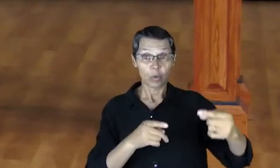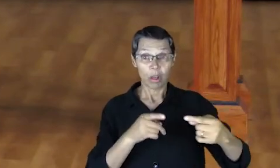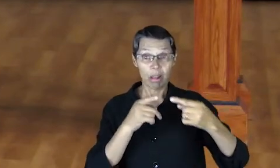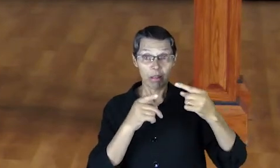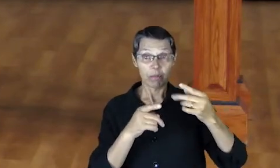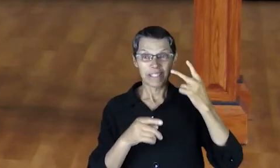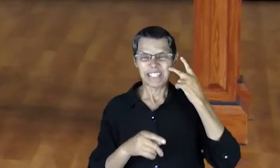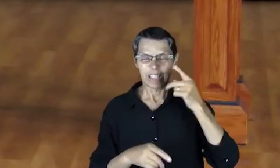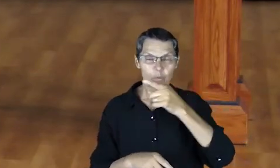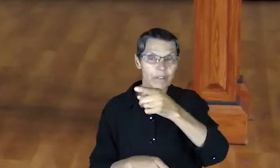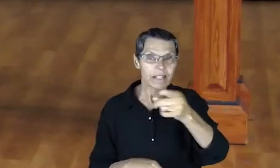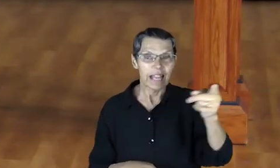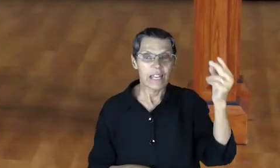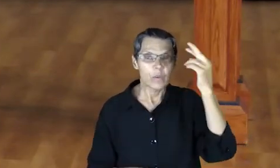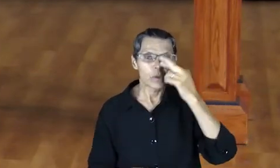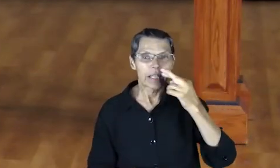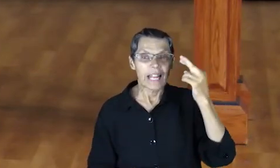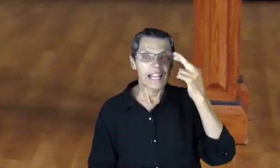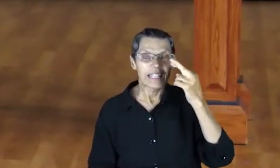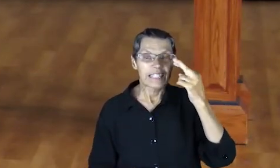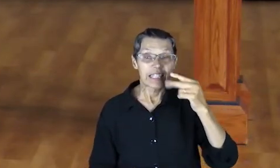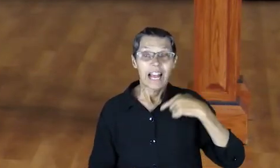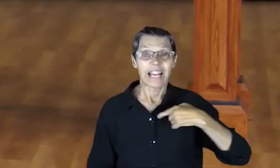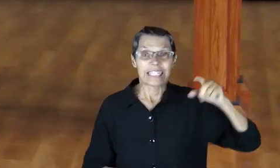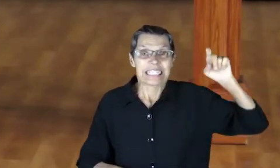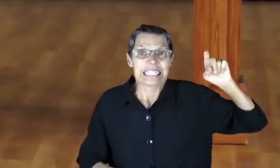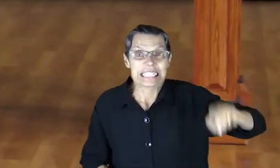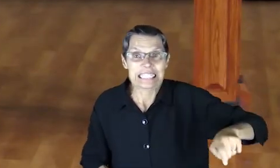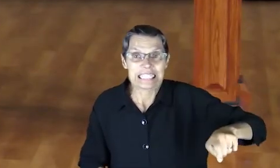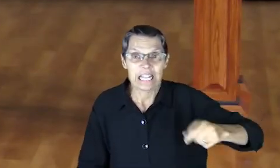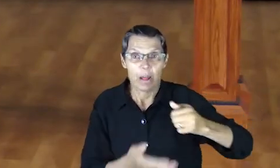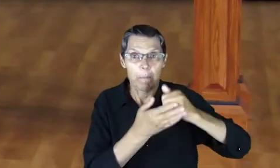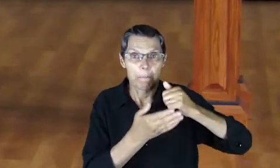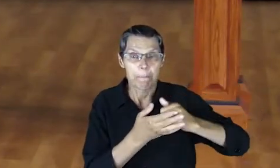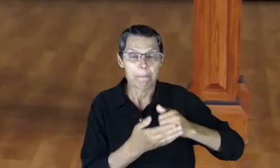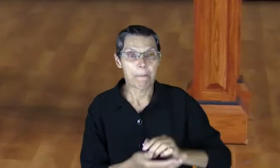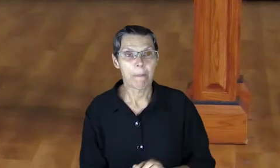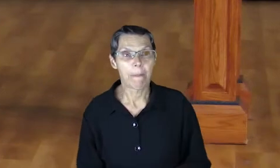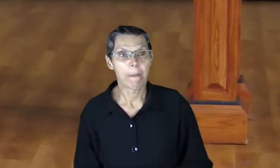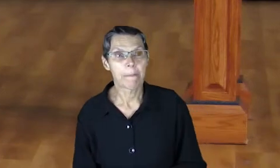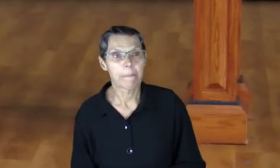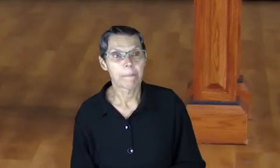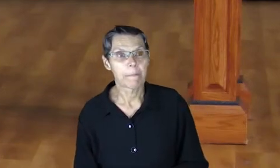they realize, I need to get help.